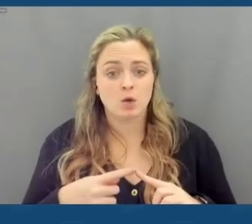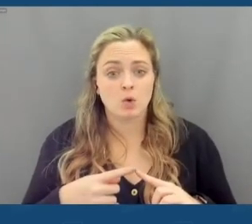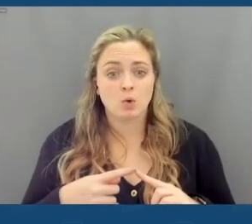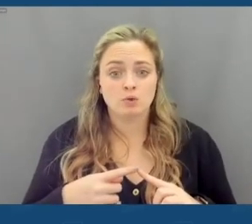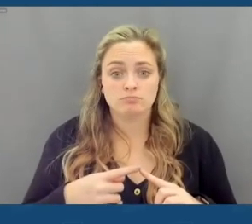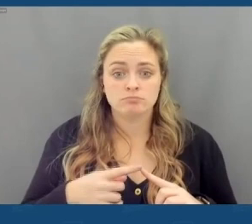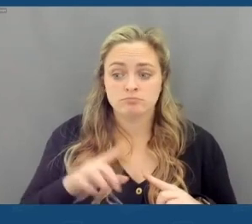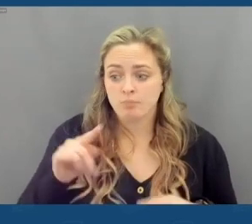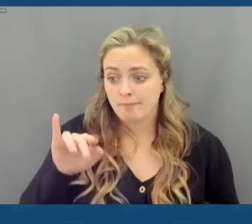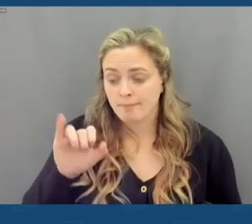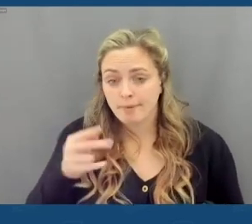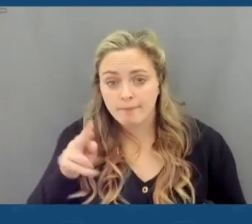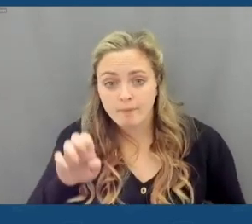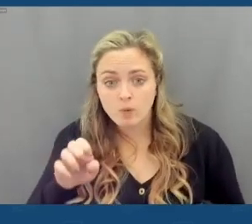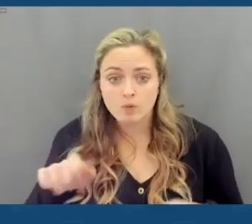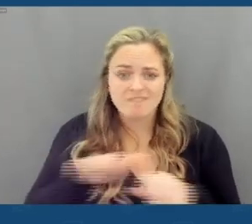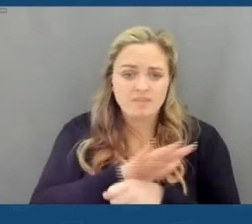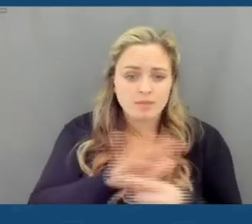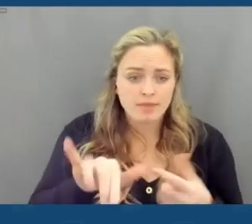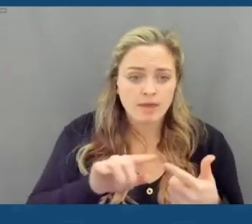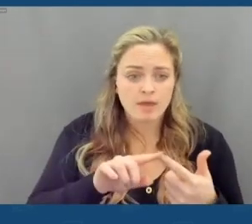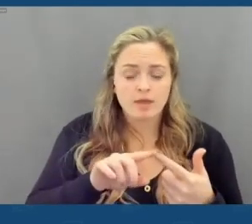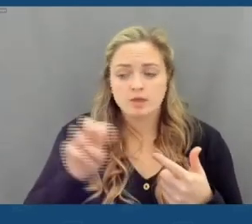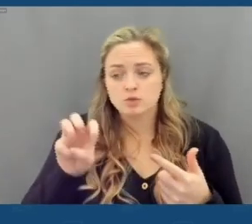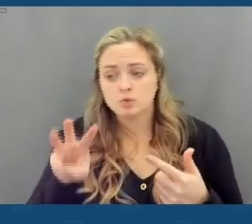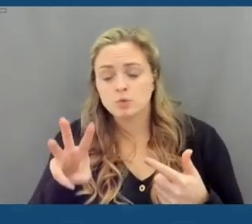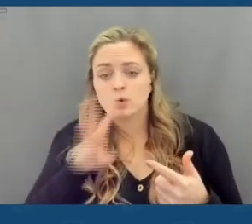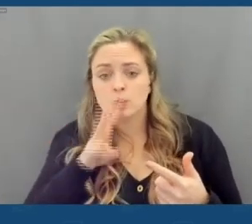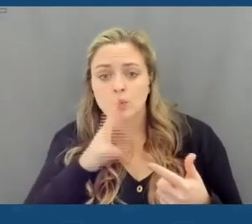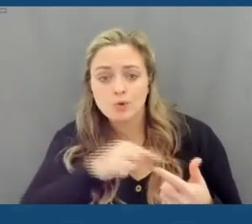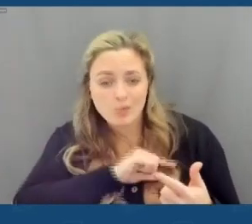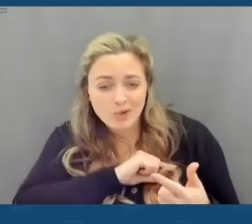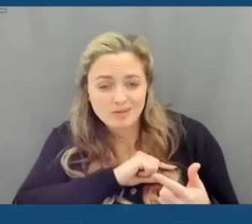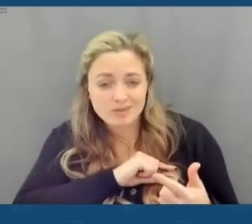get excited about things like sewer and water quality.